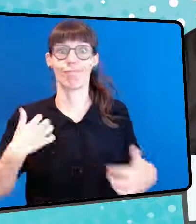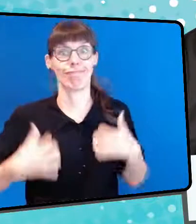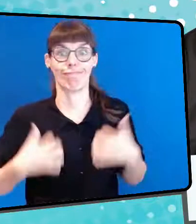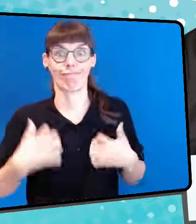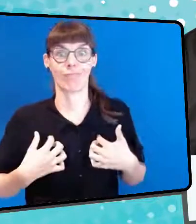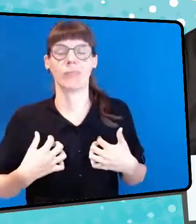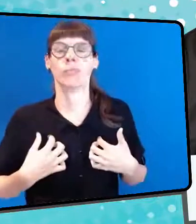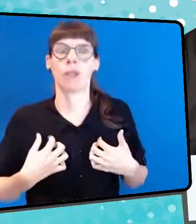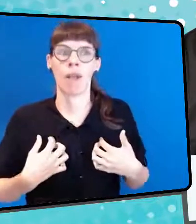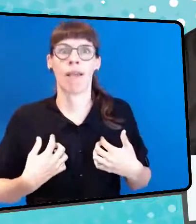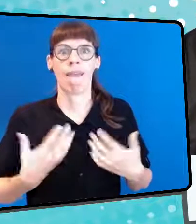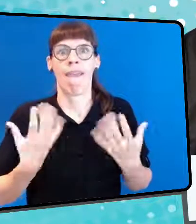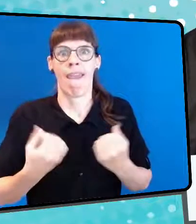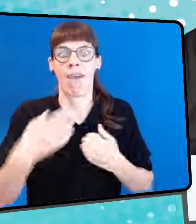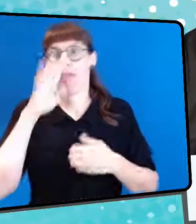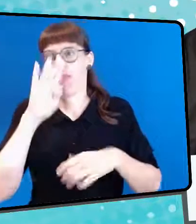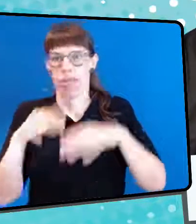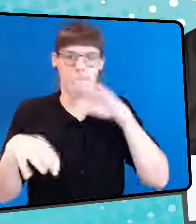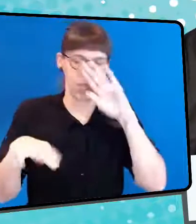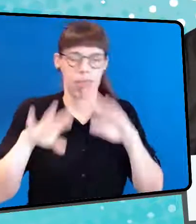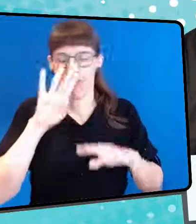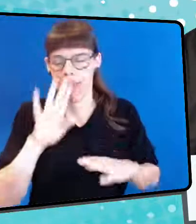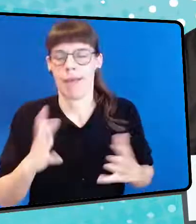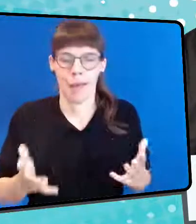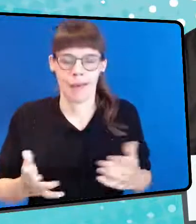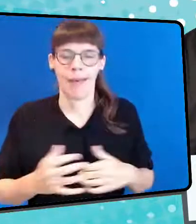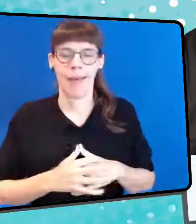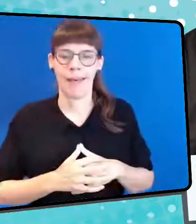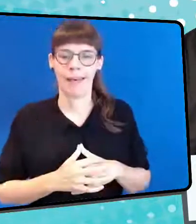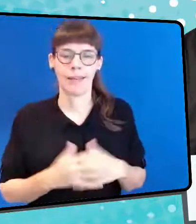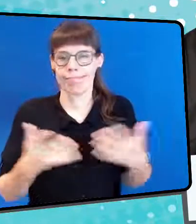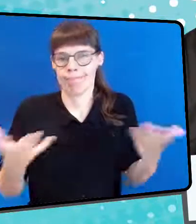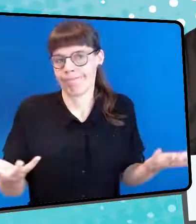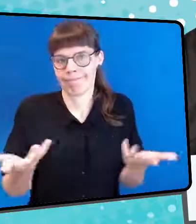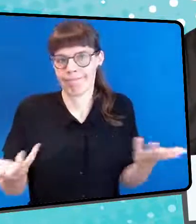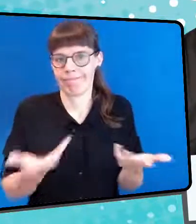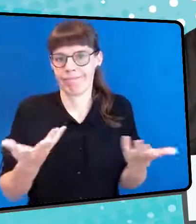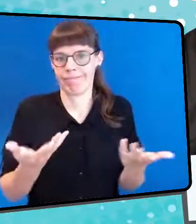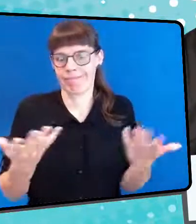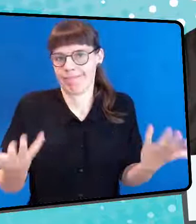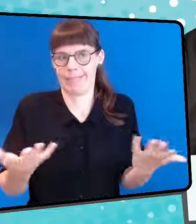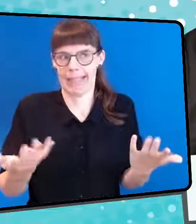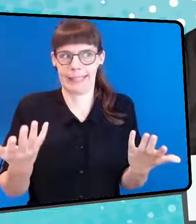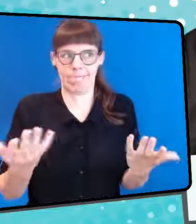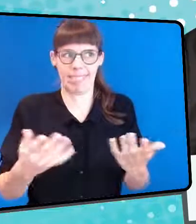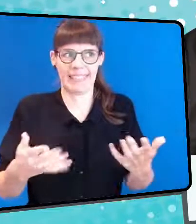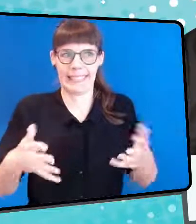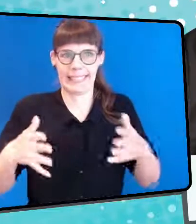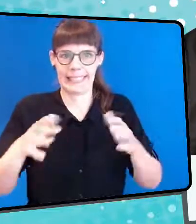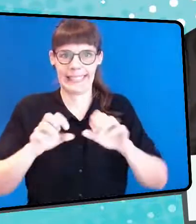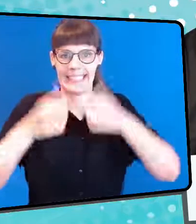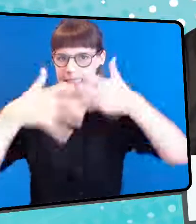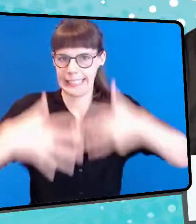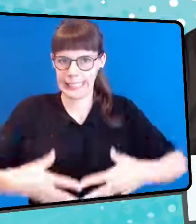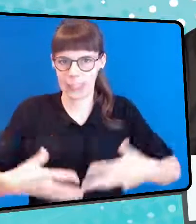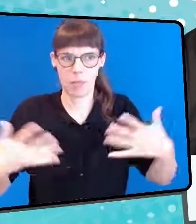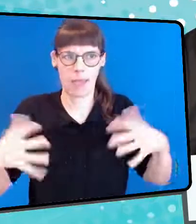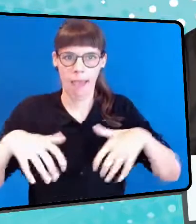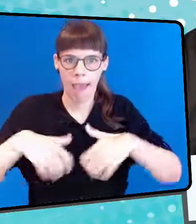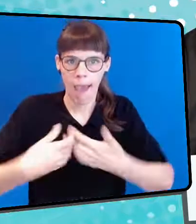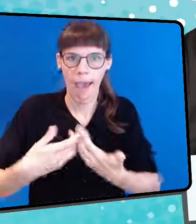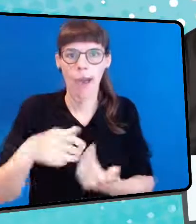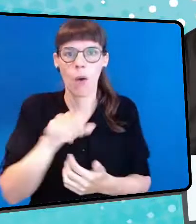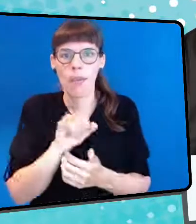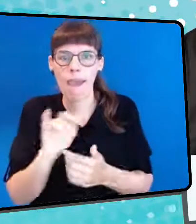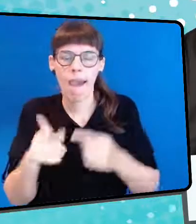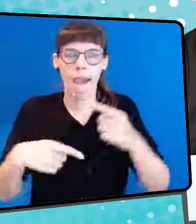at times. Not because of our research team, but just because of the whole ecosystem and how we develop AI, which over the last few episodes,